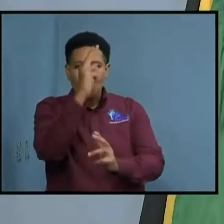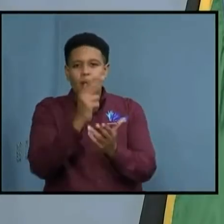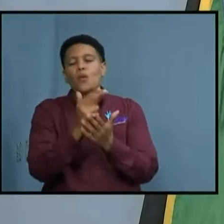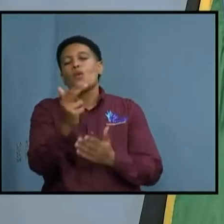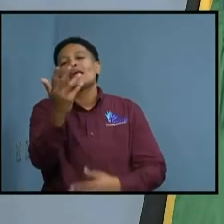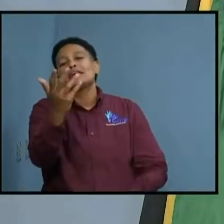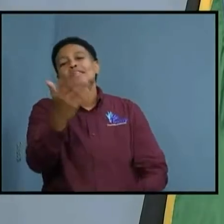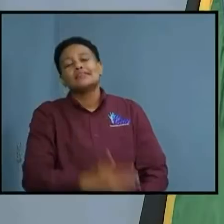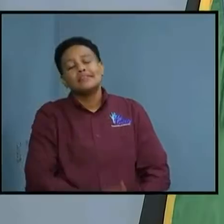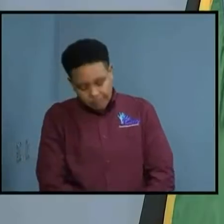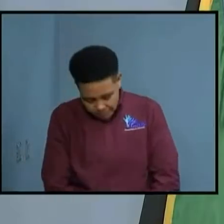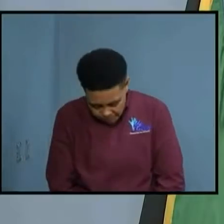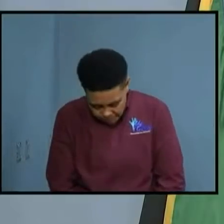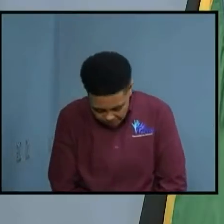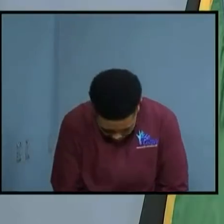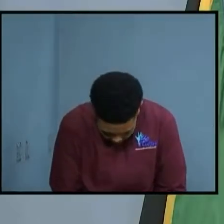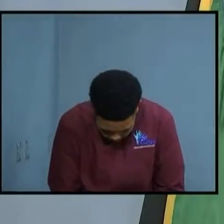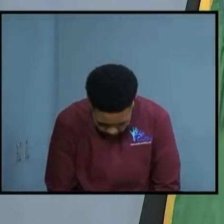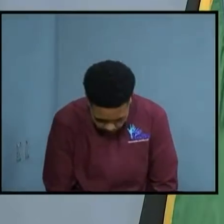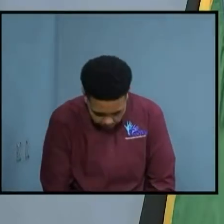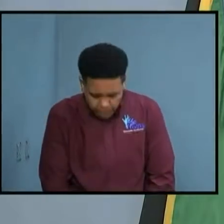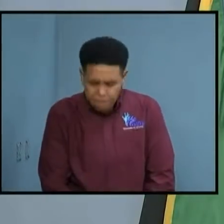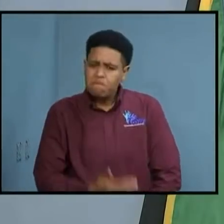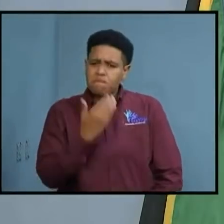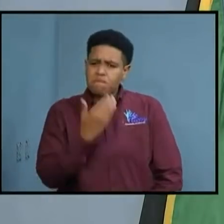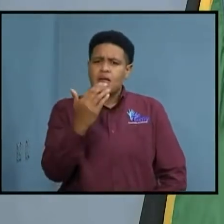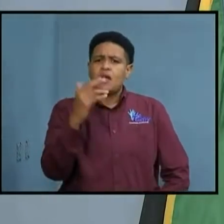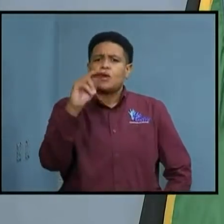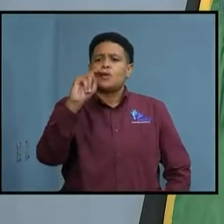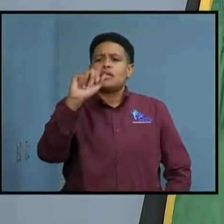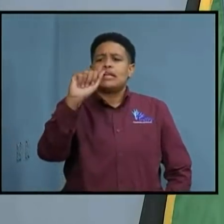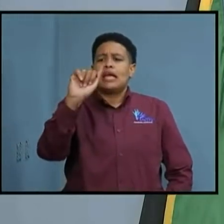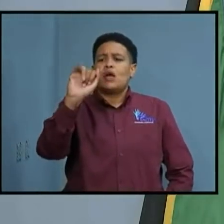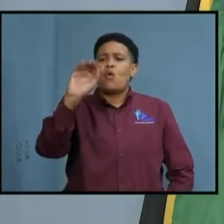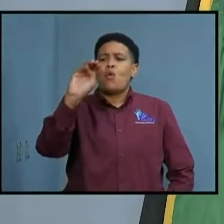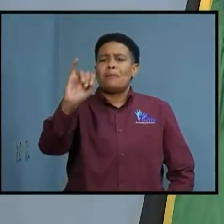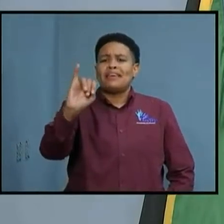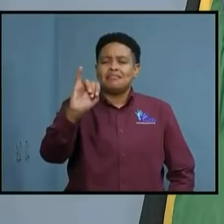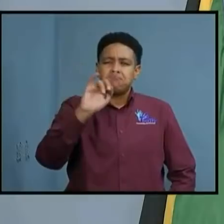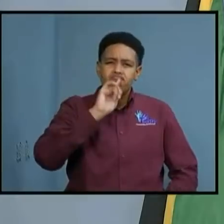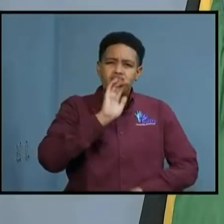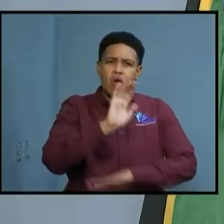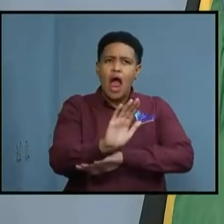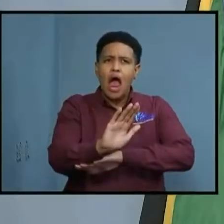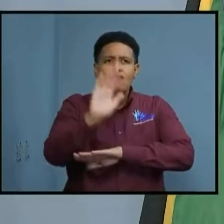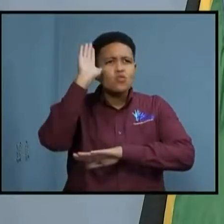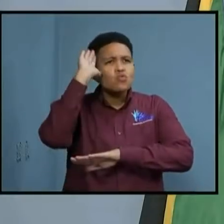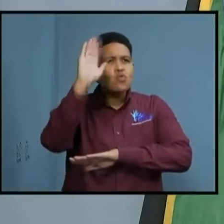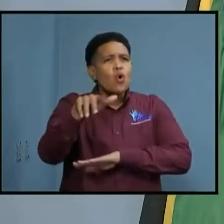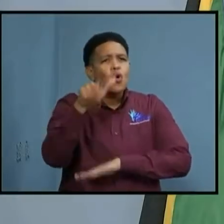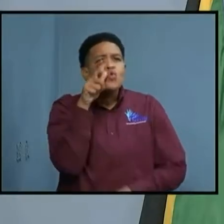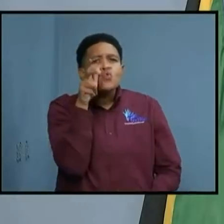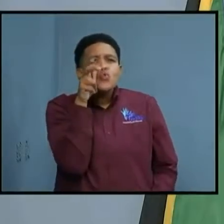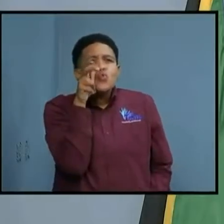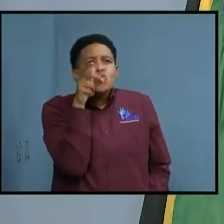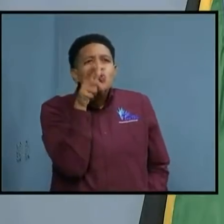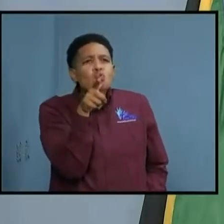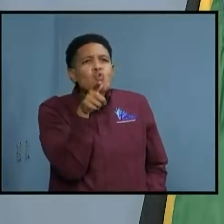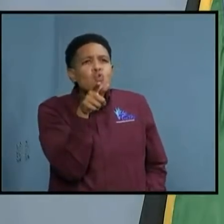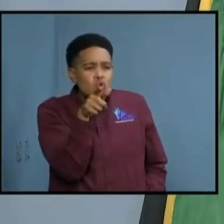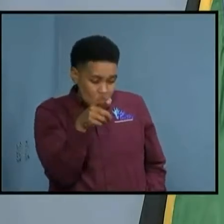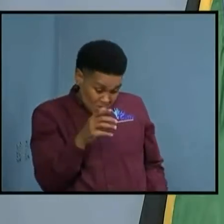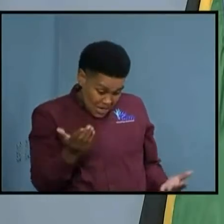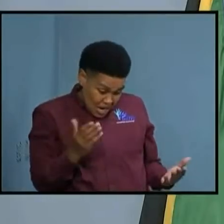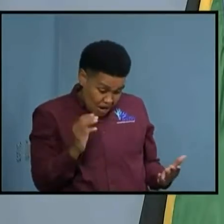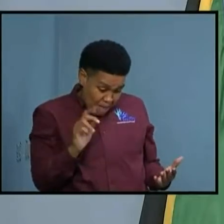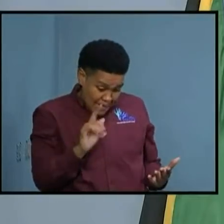Holness. Thank you, Naomi. Good afternoon to everyone here at our